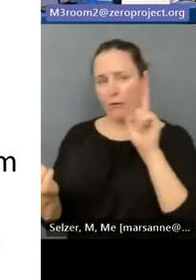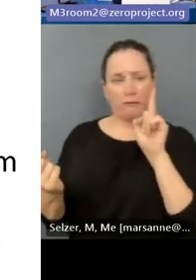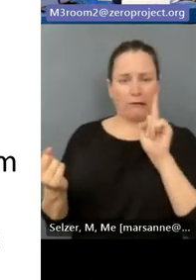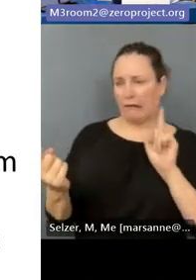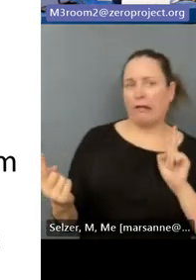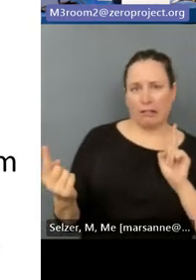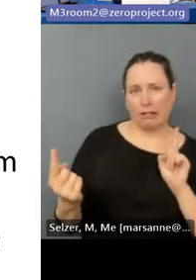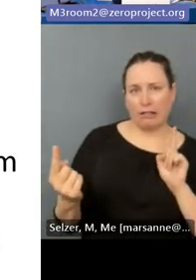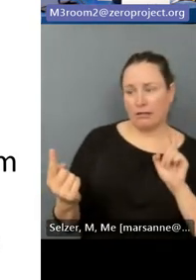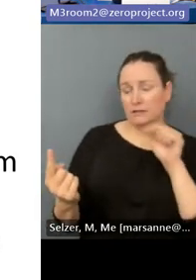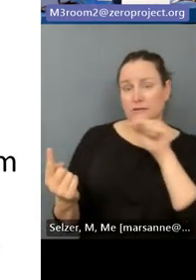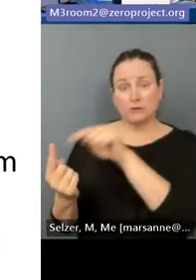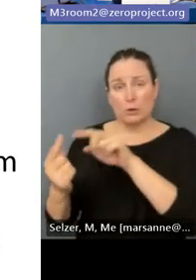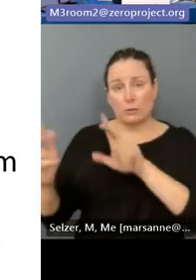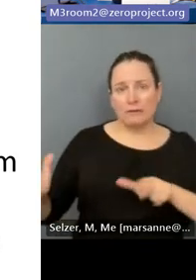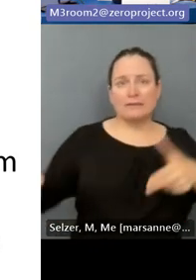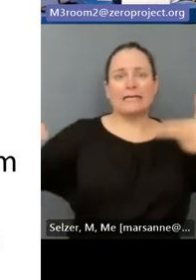essentially went virtual.